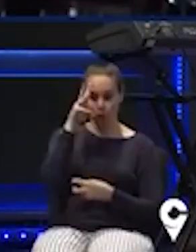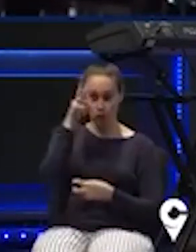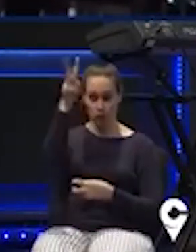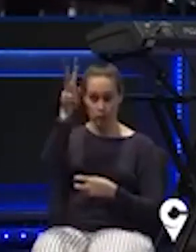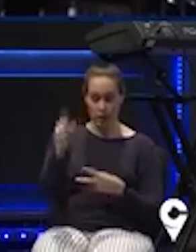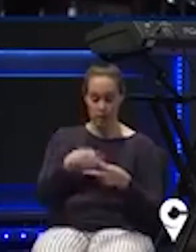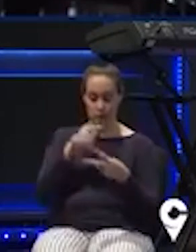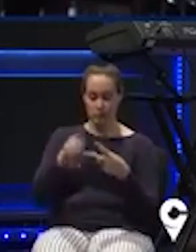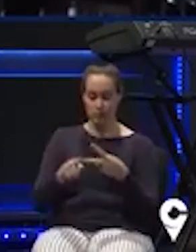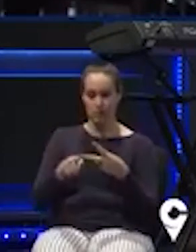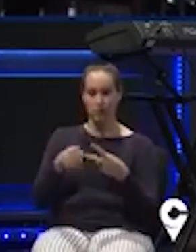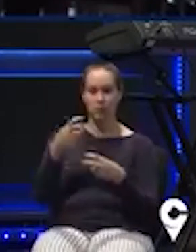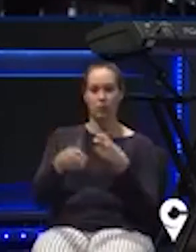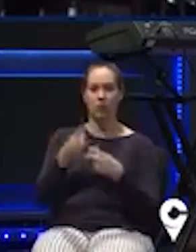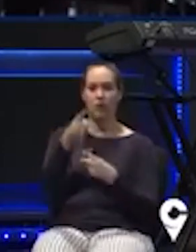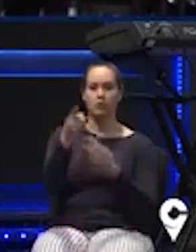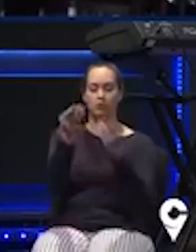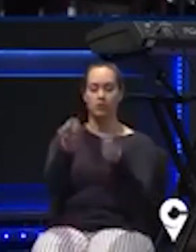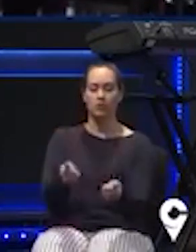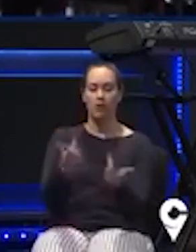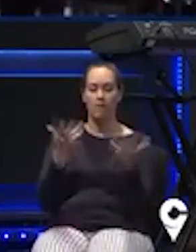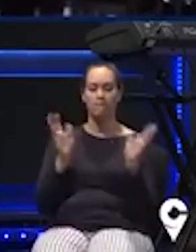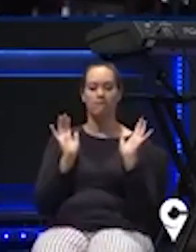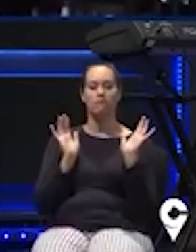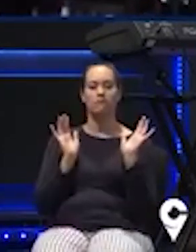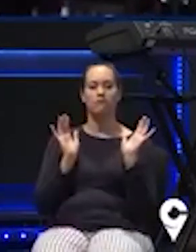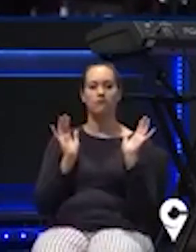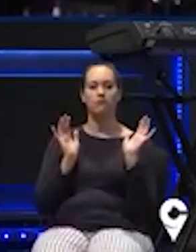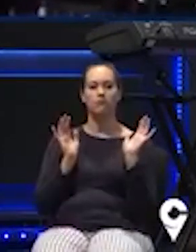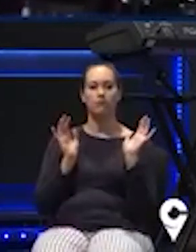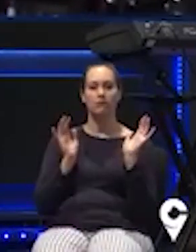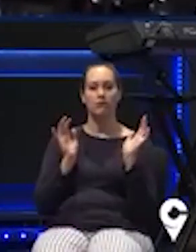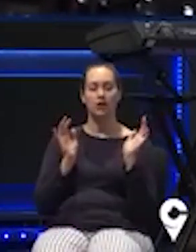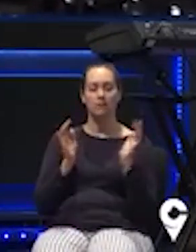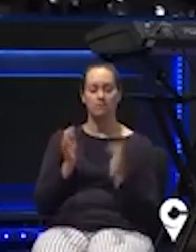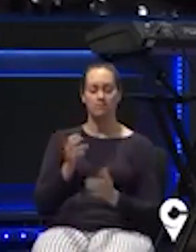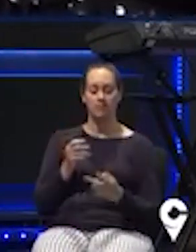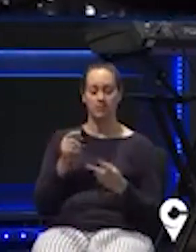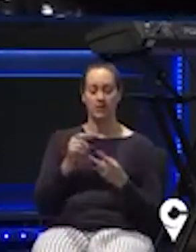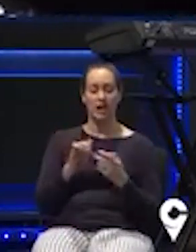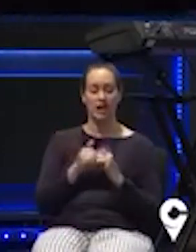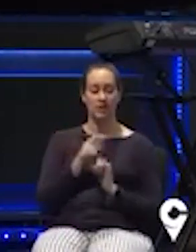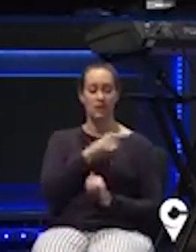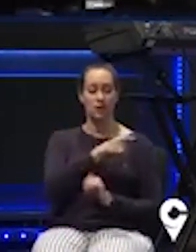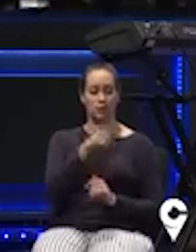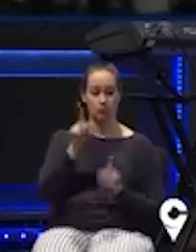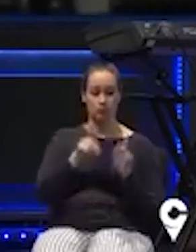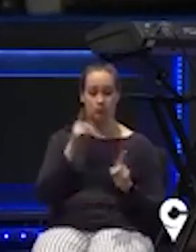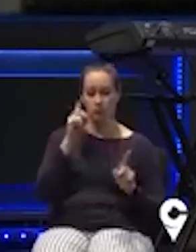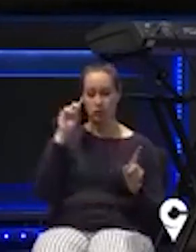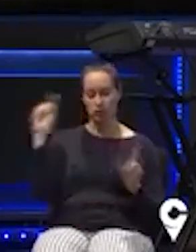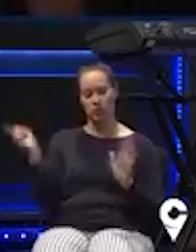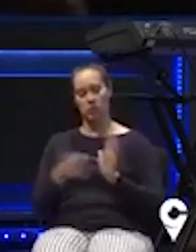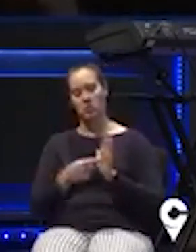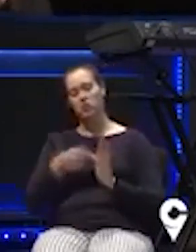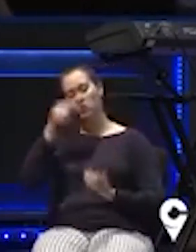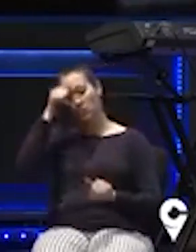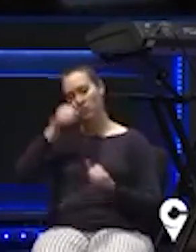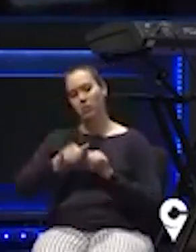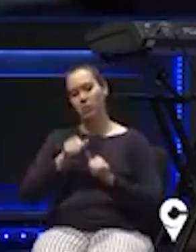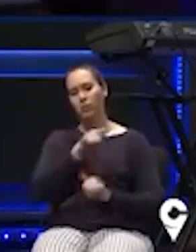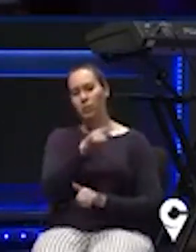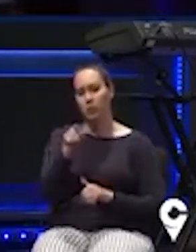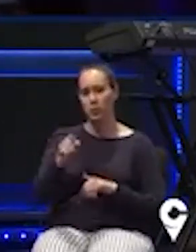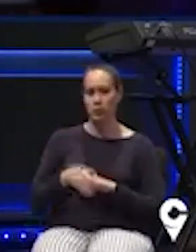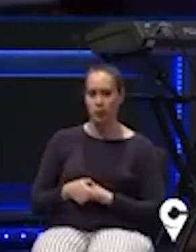the problems you solve. When it comes down to it, that's how you are going to be remembered. And when